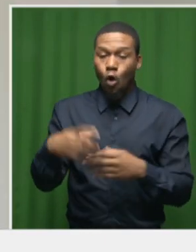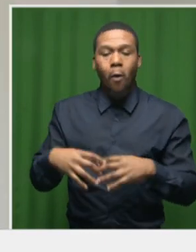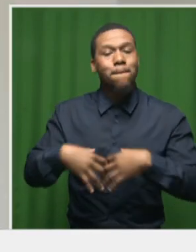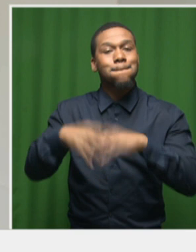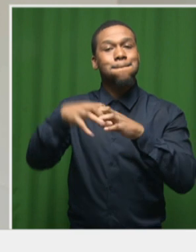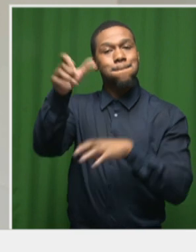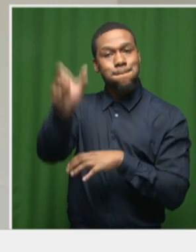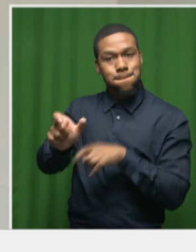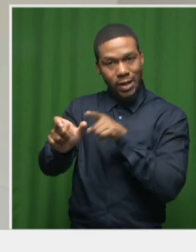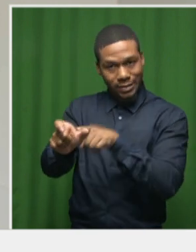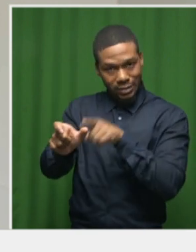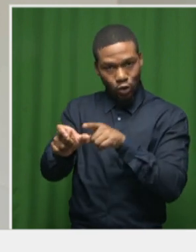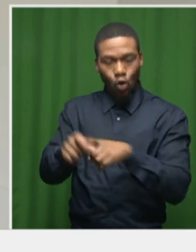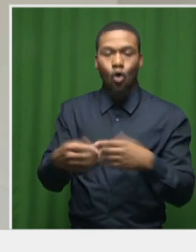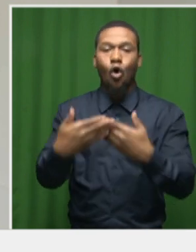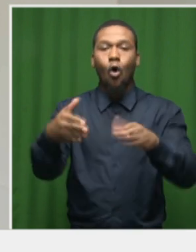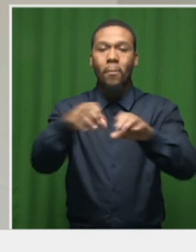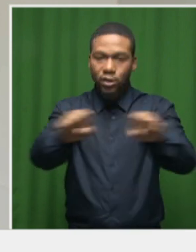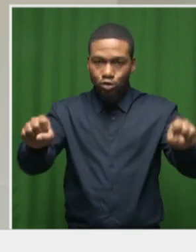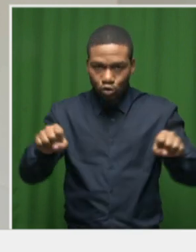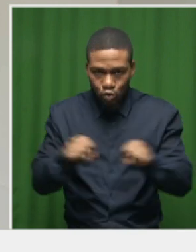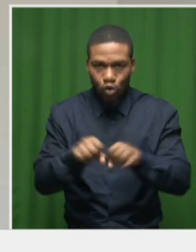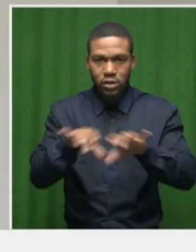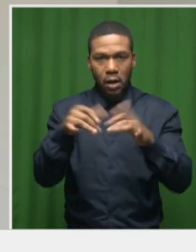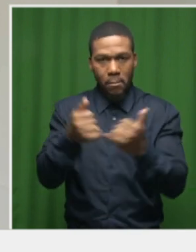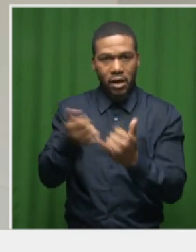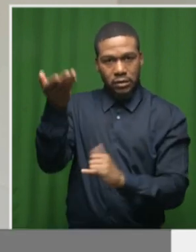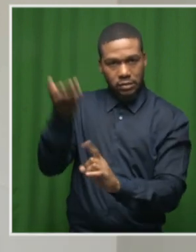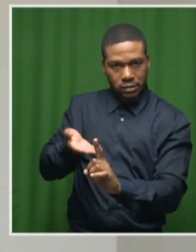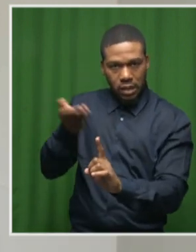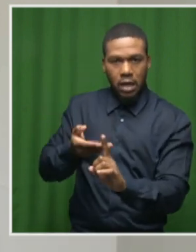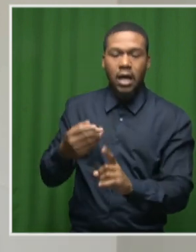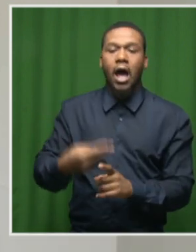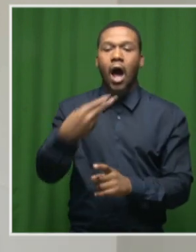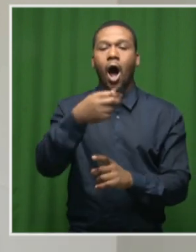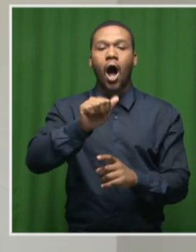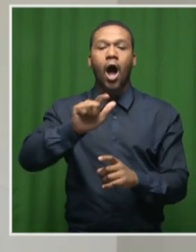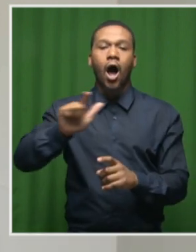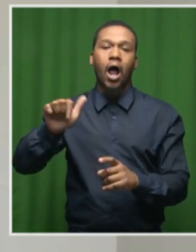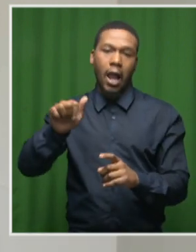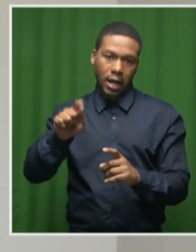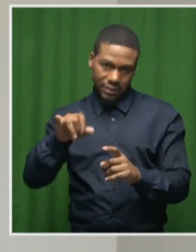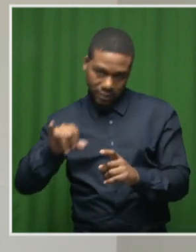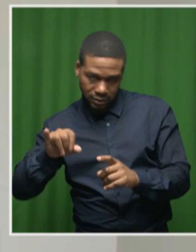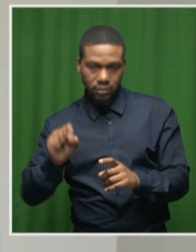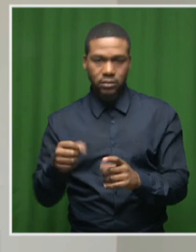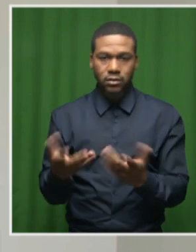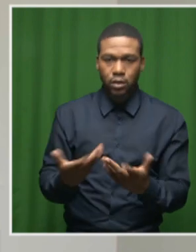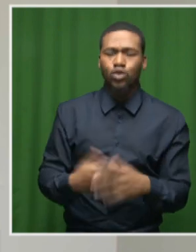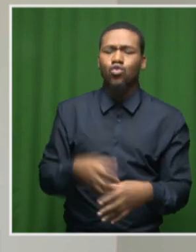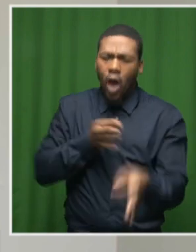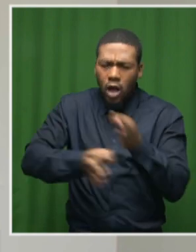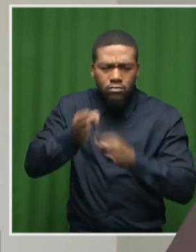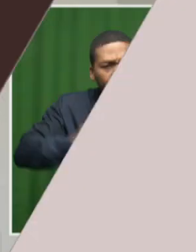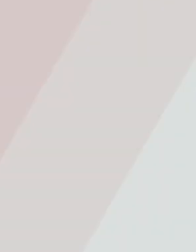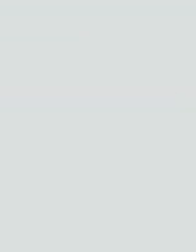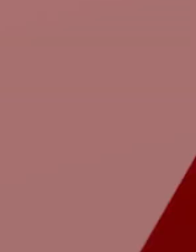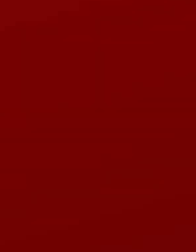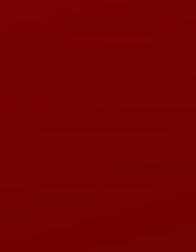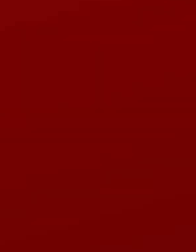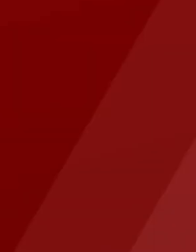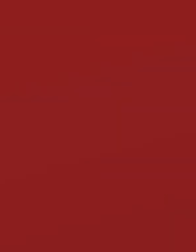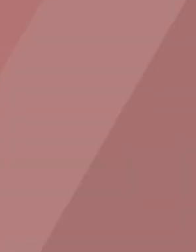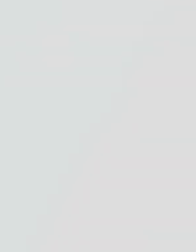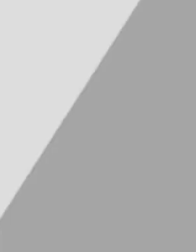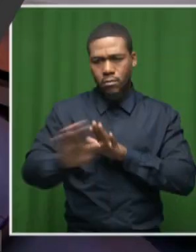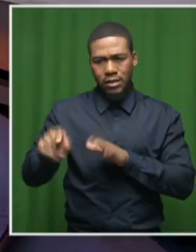director of Meta Foundation, Sara Hallatt, joins us in studio to tell us more about this kind of exhibition. She's brought along